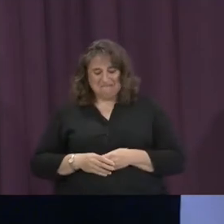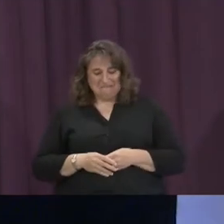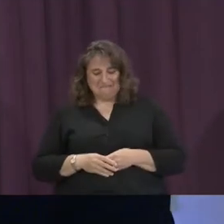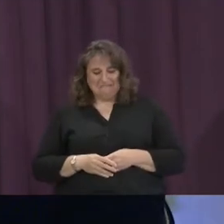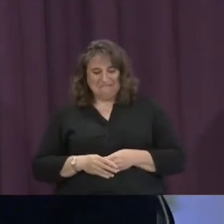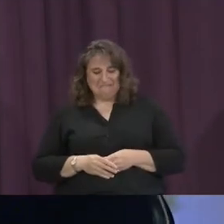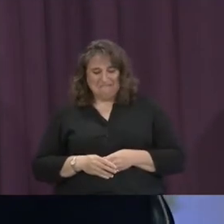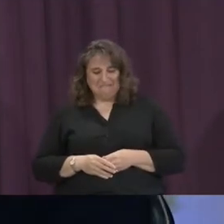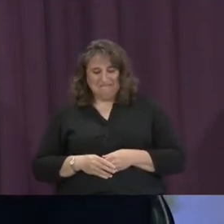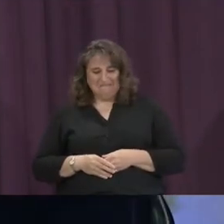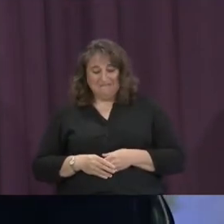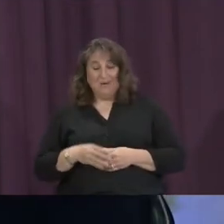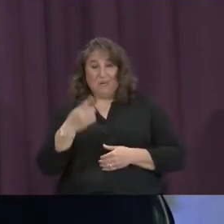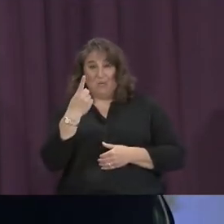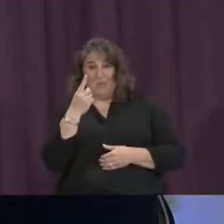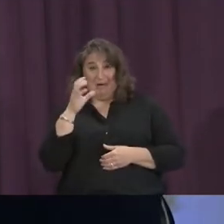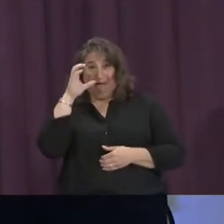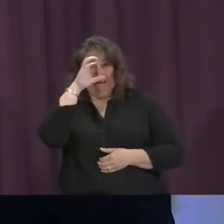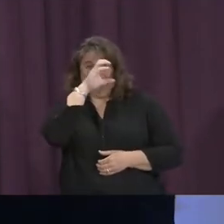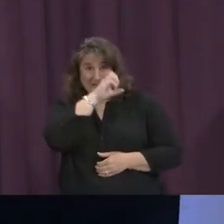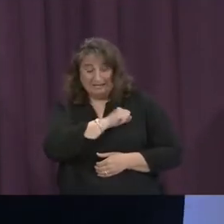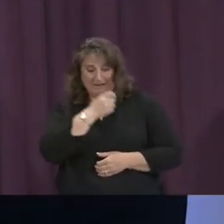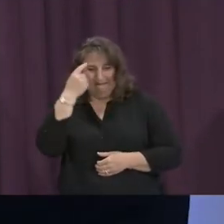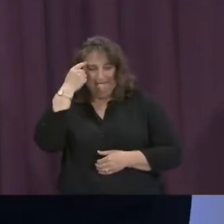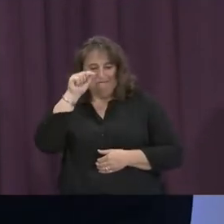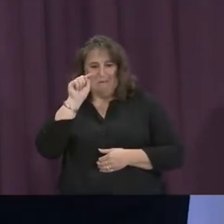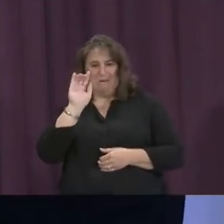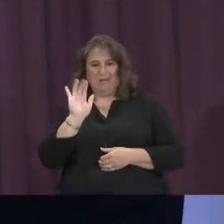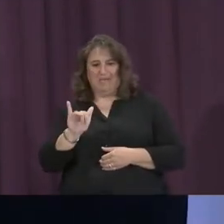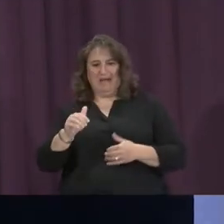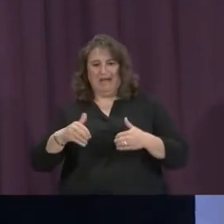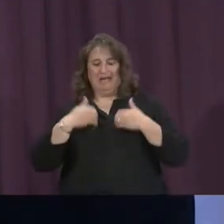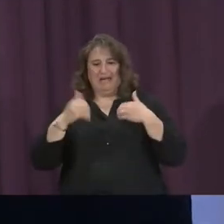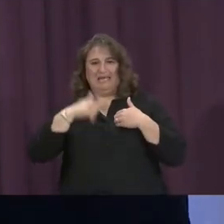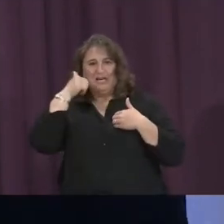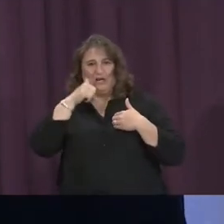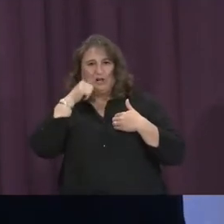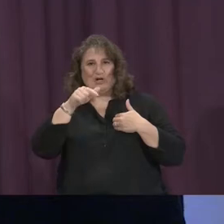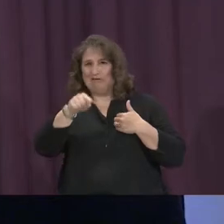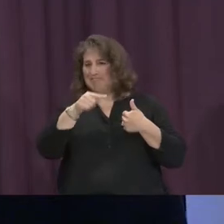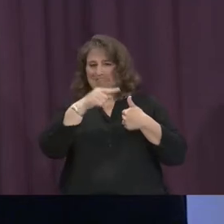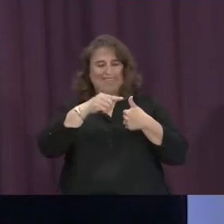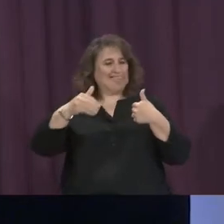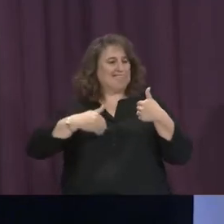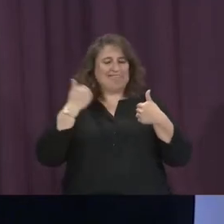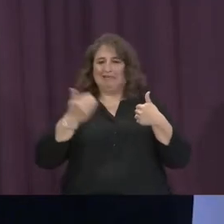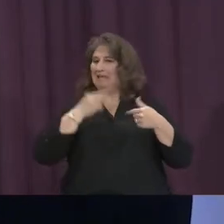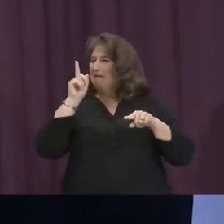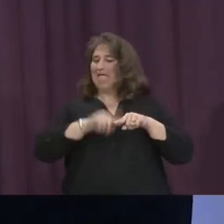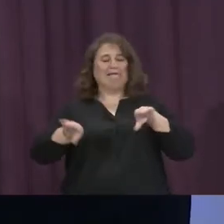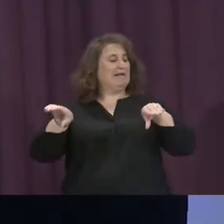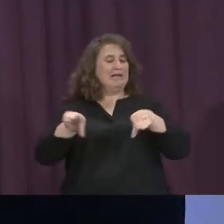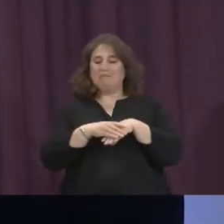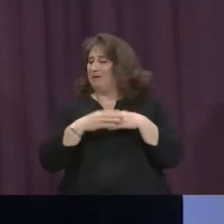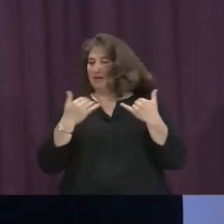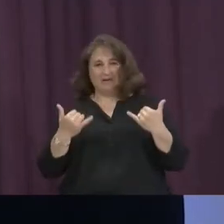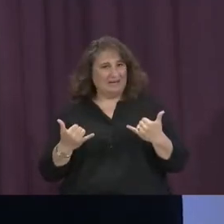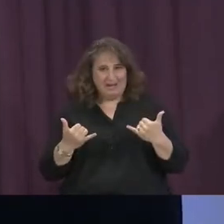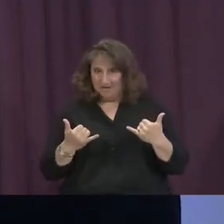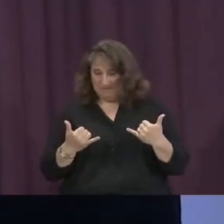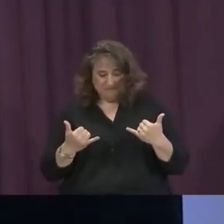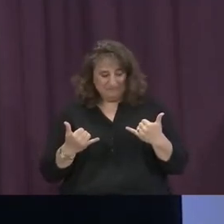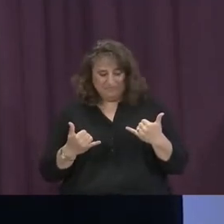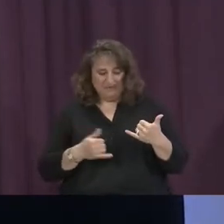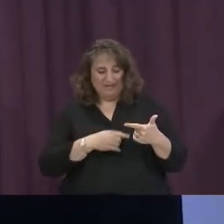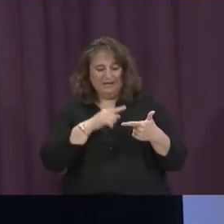an assumption you might have in that situation is you're too young to get married. Okay. An assumption you might